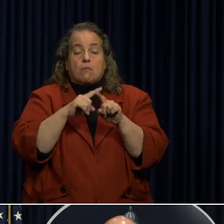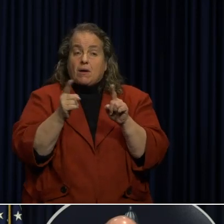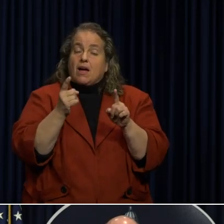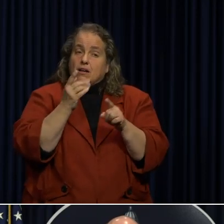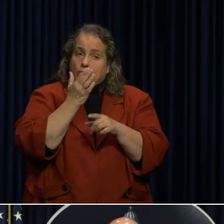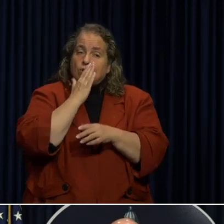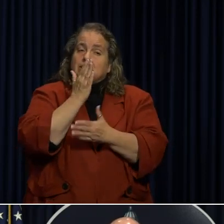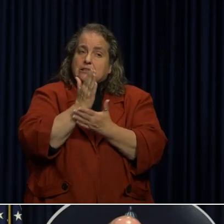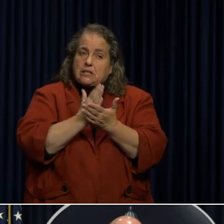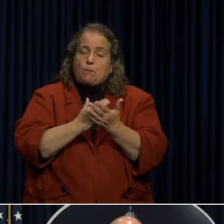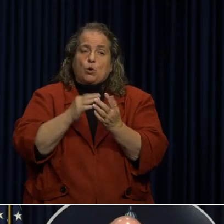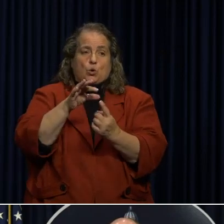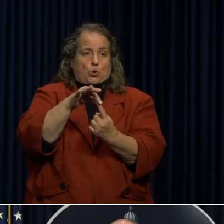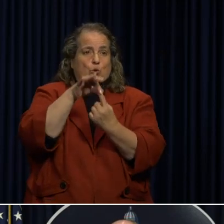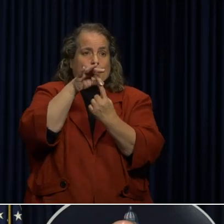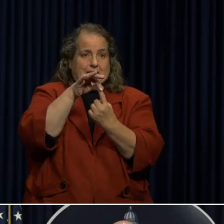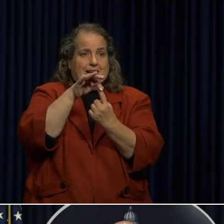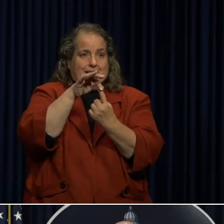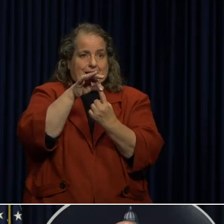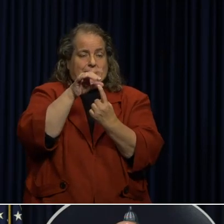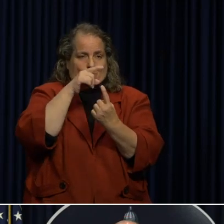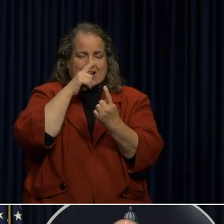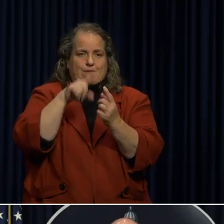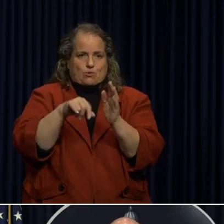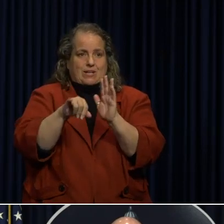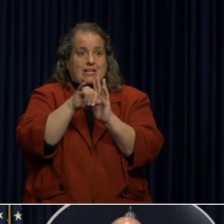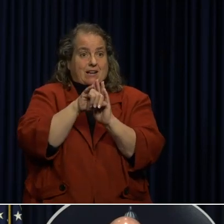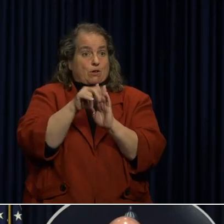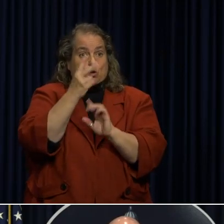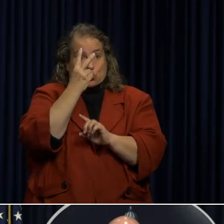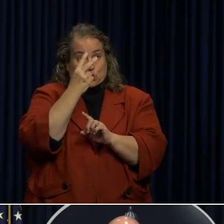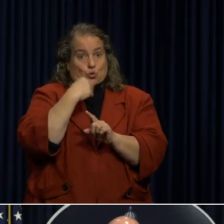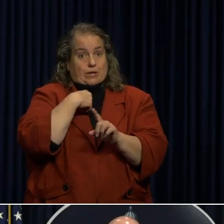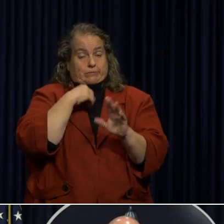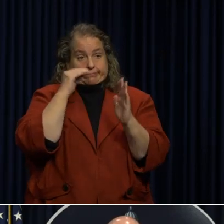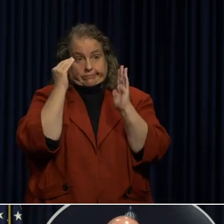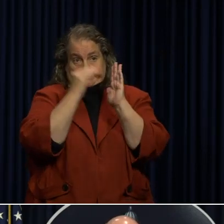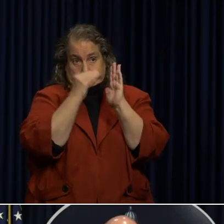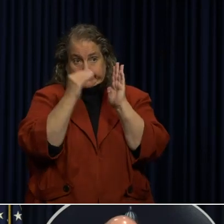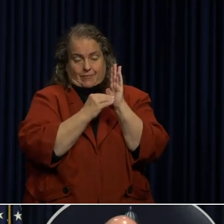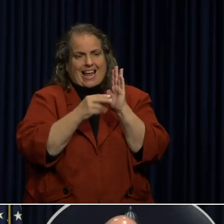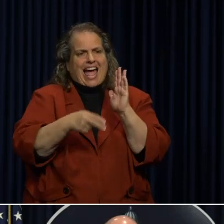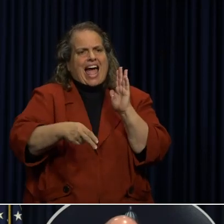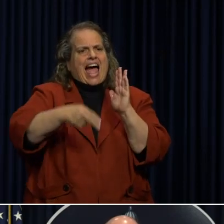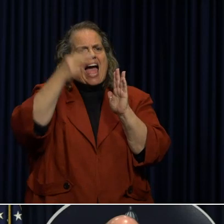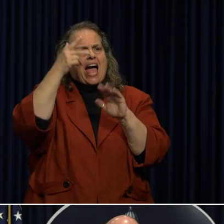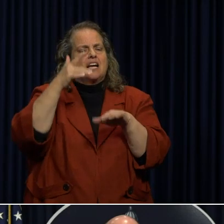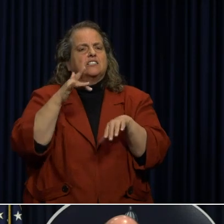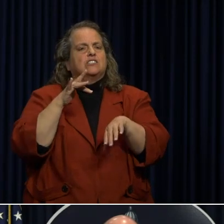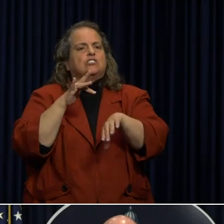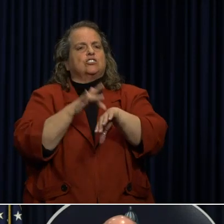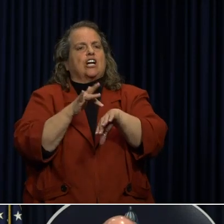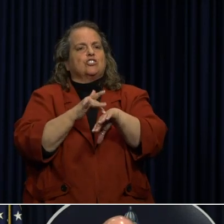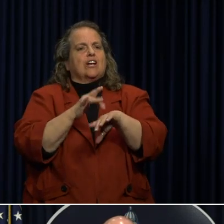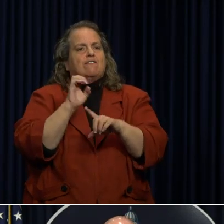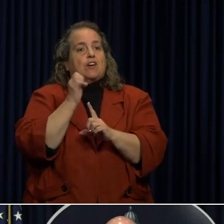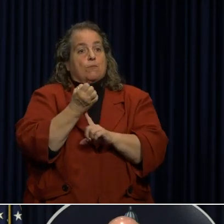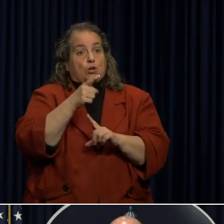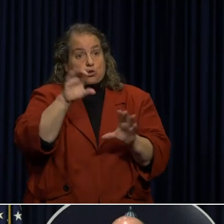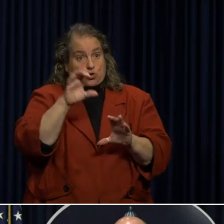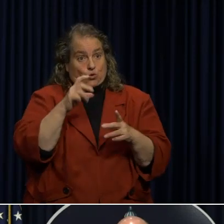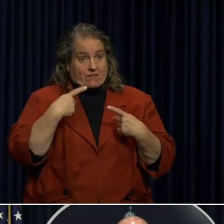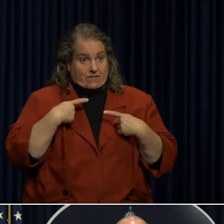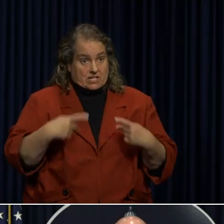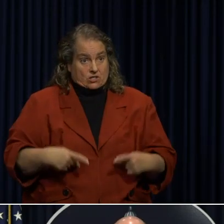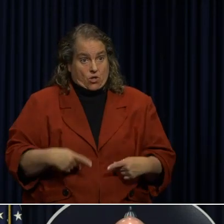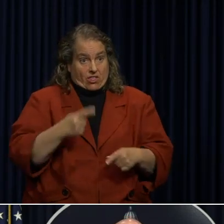unique distinctions and they have to be identified. The two I've put on this slide are high-touch environments. So if you do physical therapy